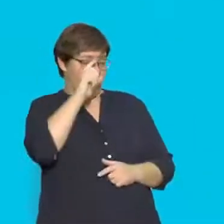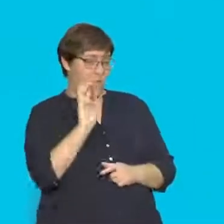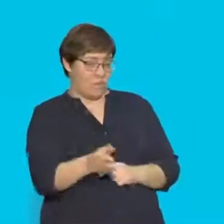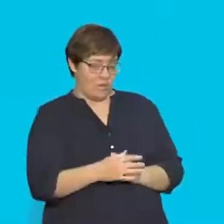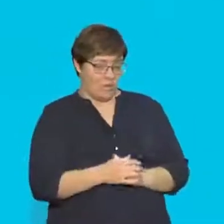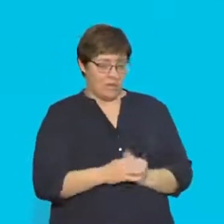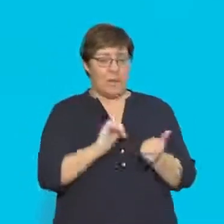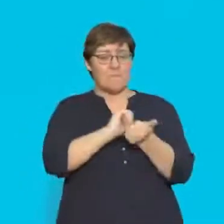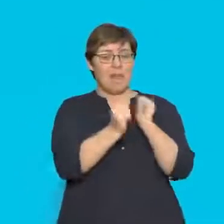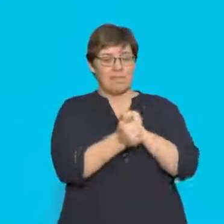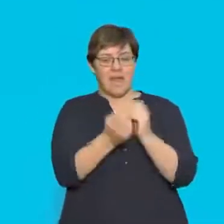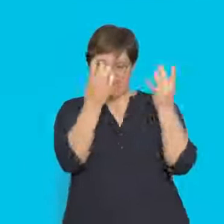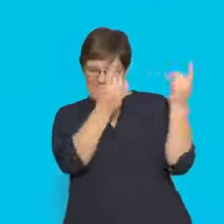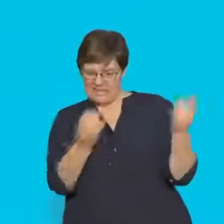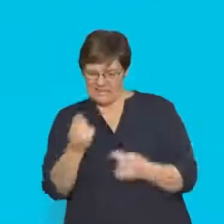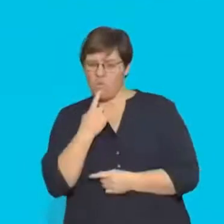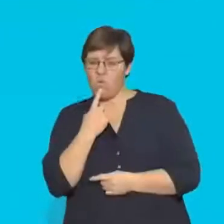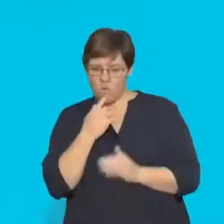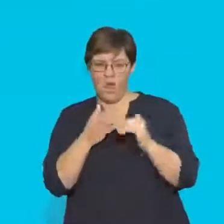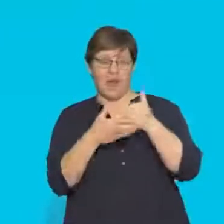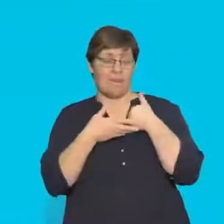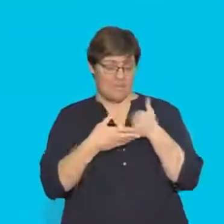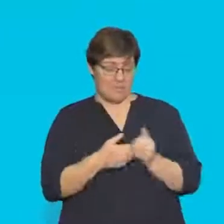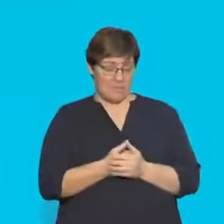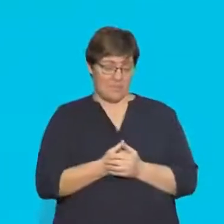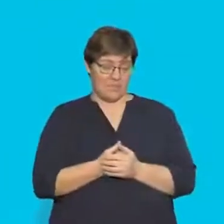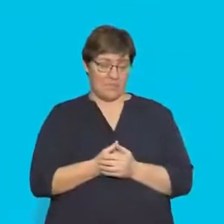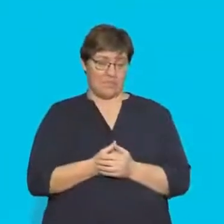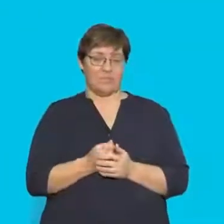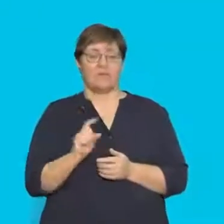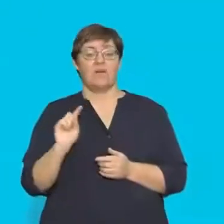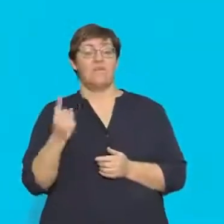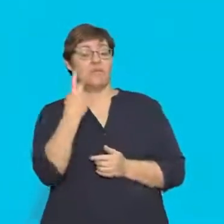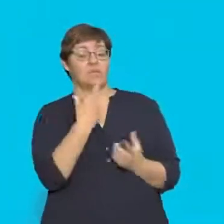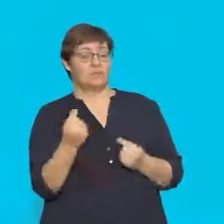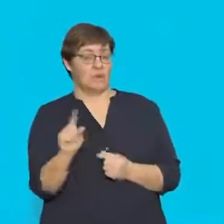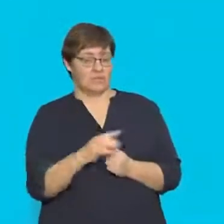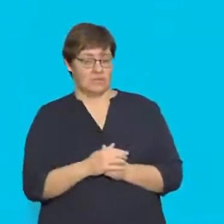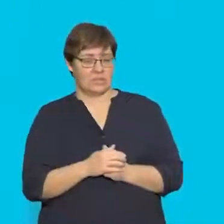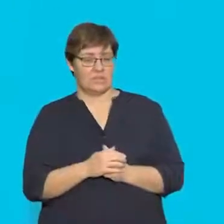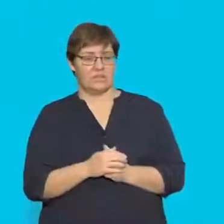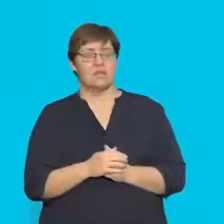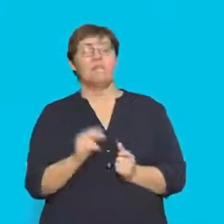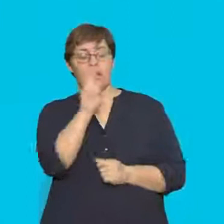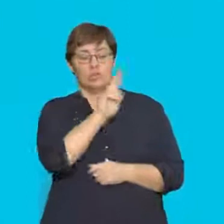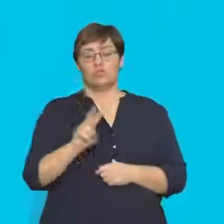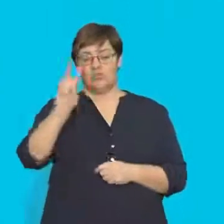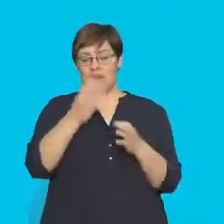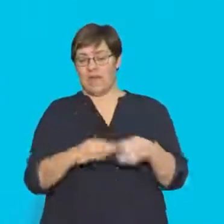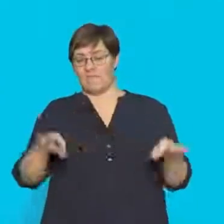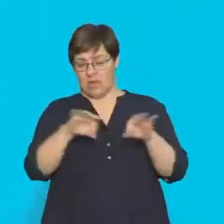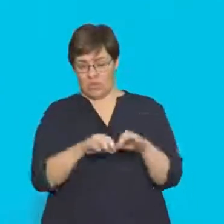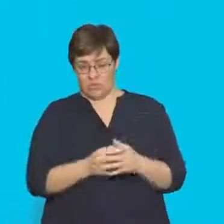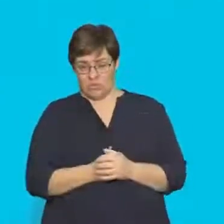the mathematicians or statisticians help us with this. So the first thing they do is they say, well, let's square these values. Now,